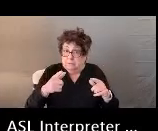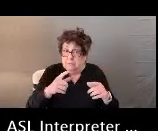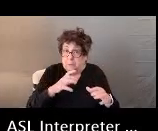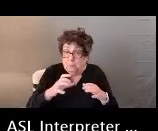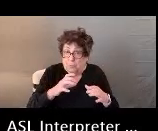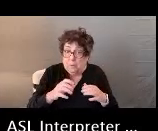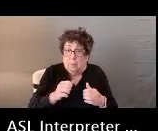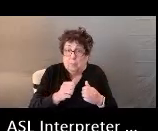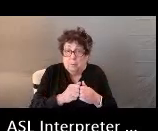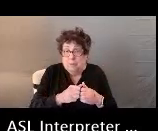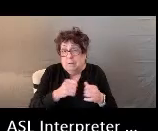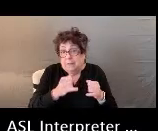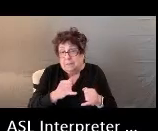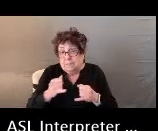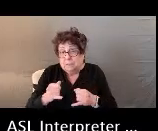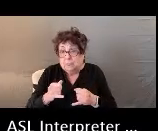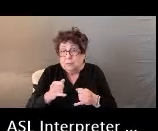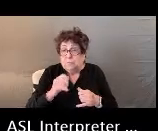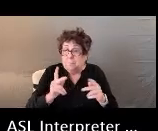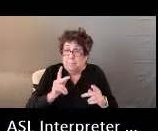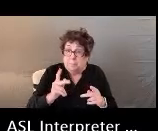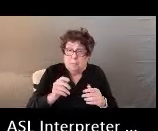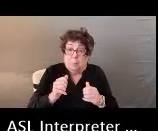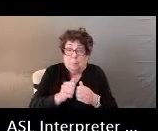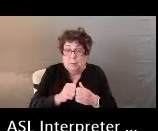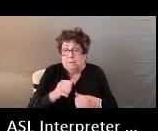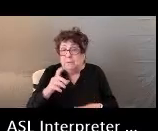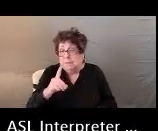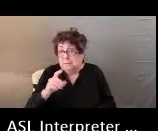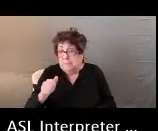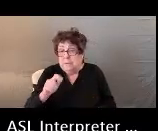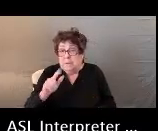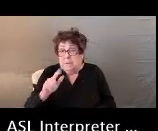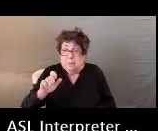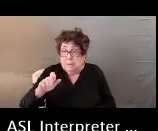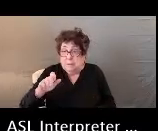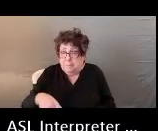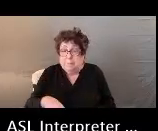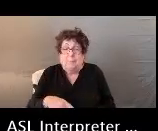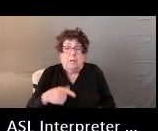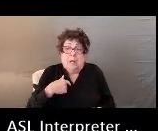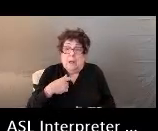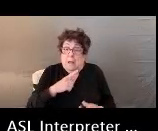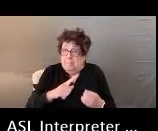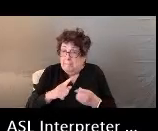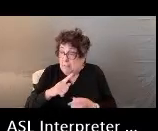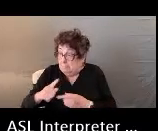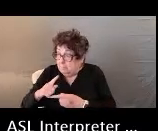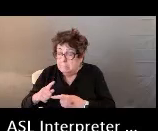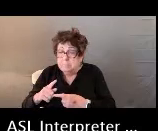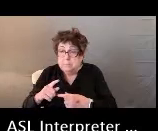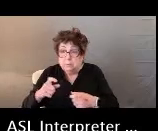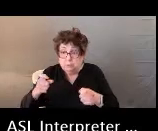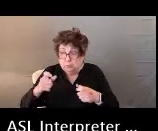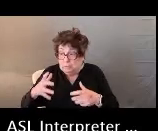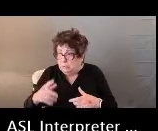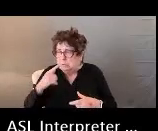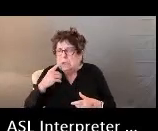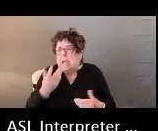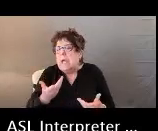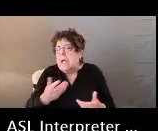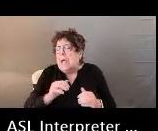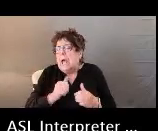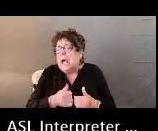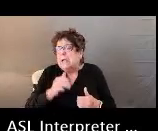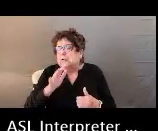example, when I met with division directors, one of my questions was, okay, how does your team